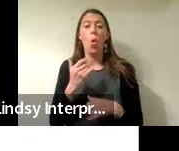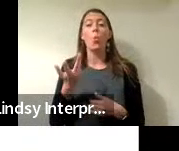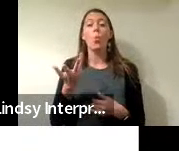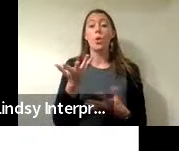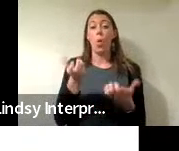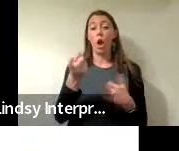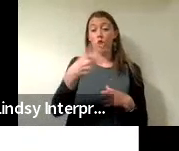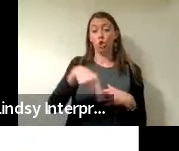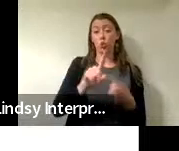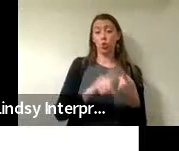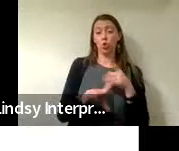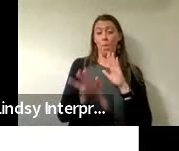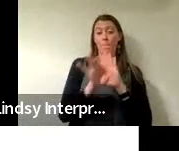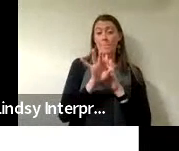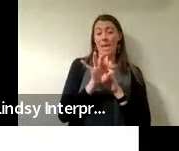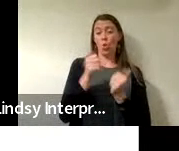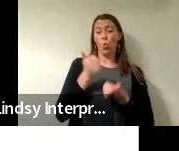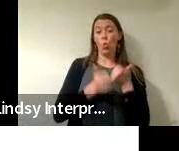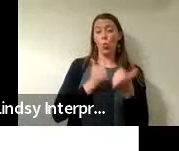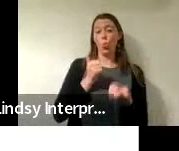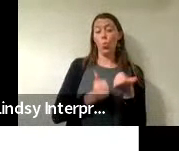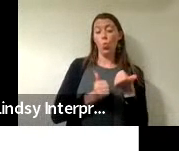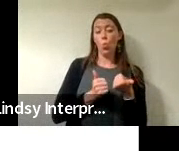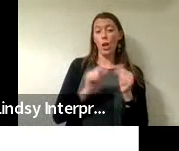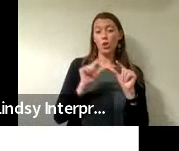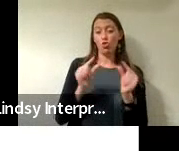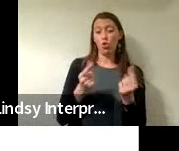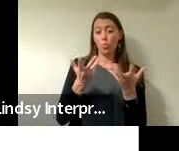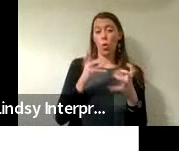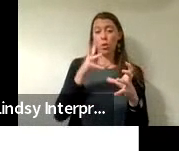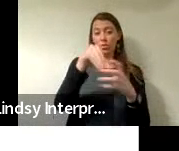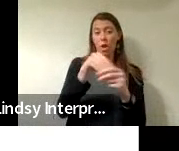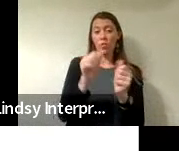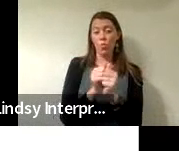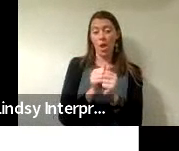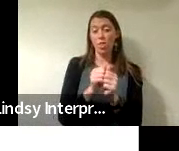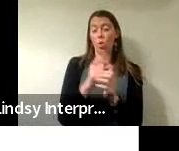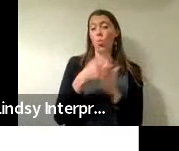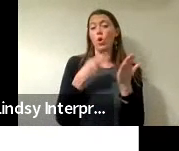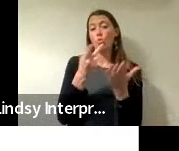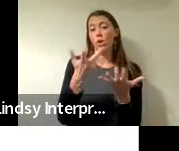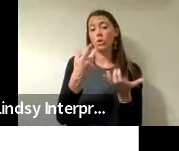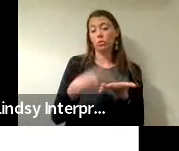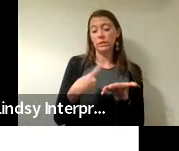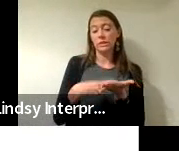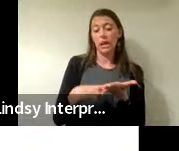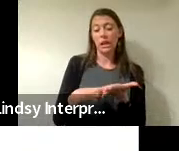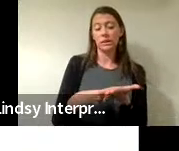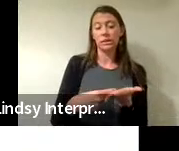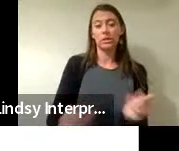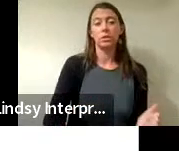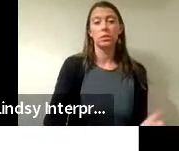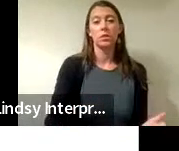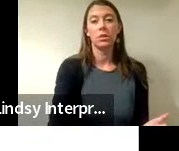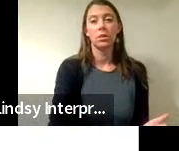one of the 4 breakout groups, move into that breakout group. There's a facilitator, one of the small working group members that helped